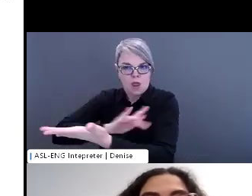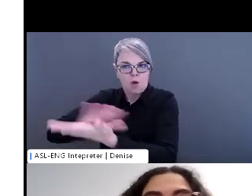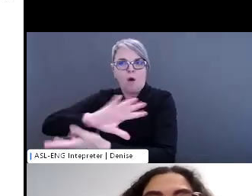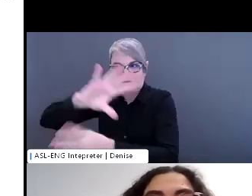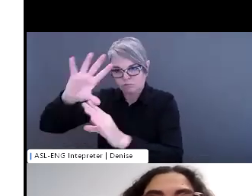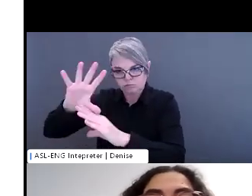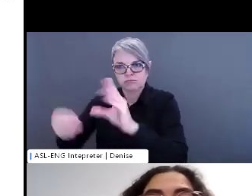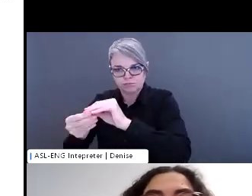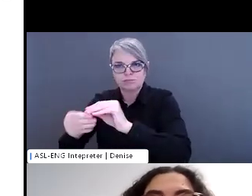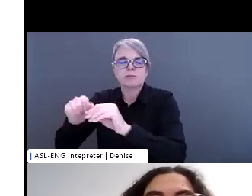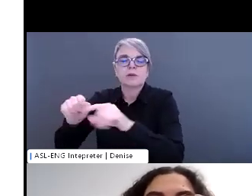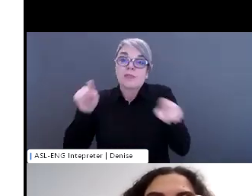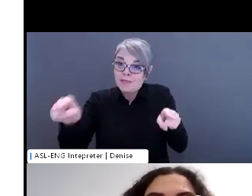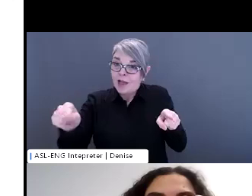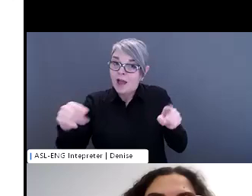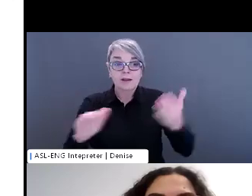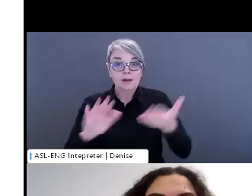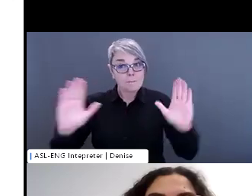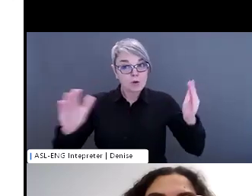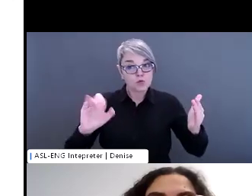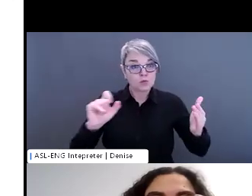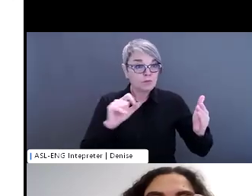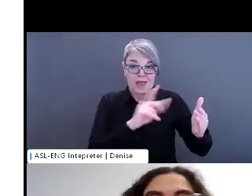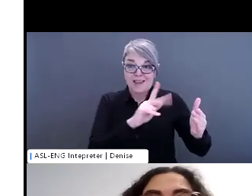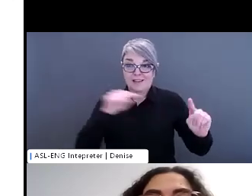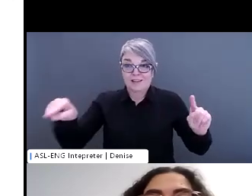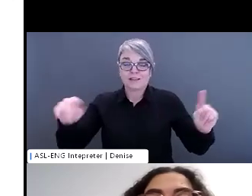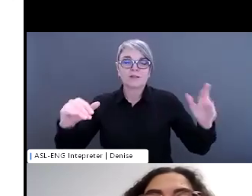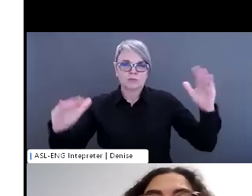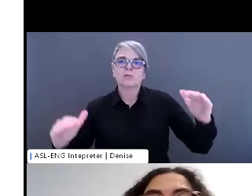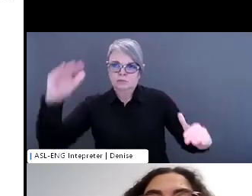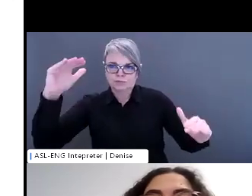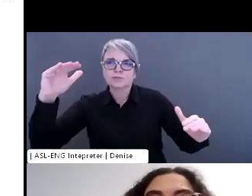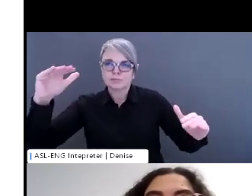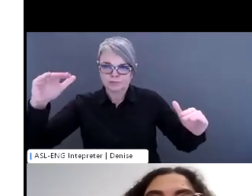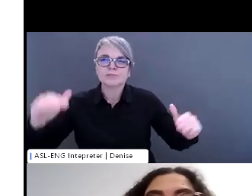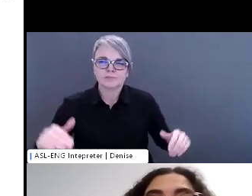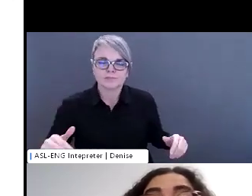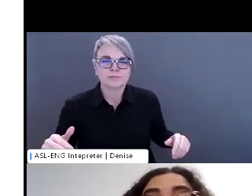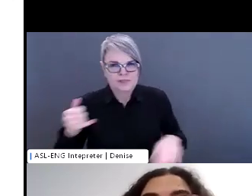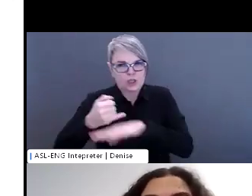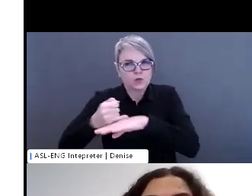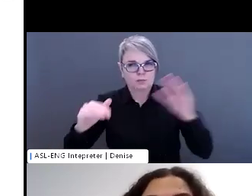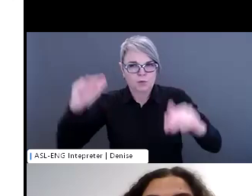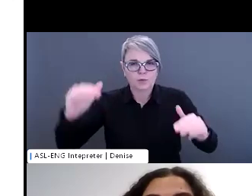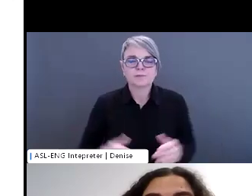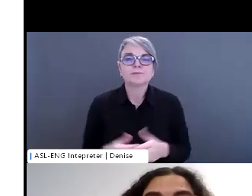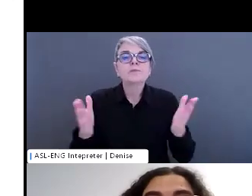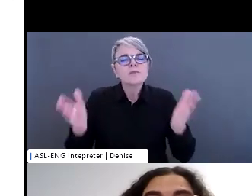Okay, so let's get talking about it. When you talk about money or go to a bank, do you feel